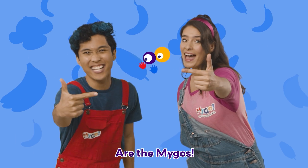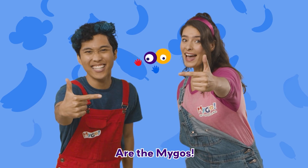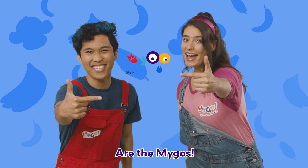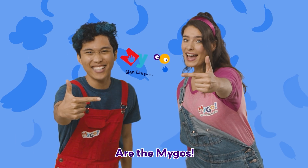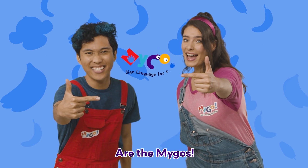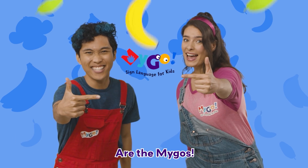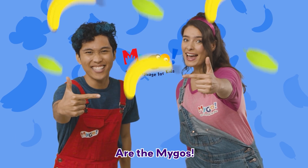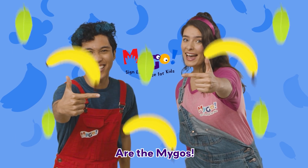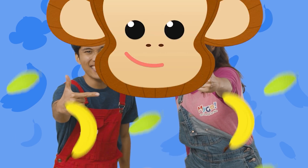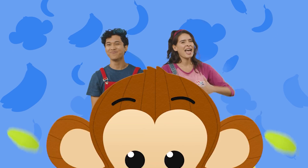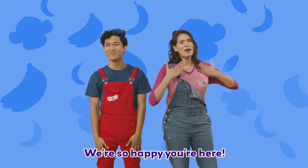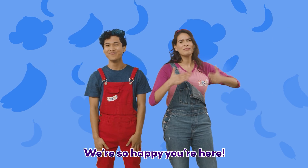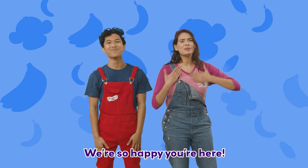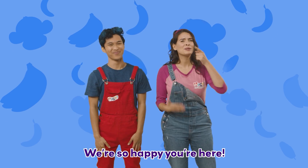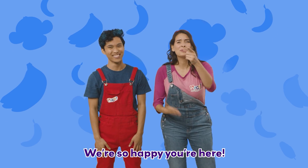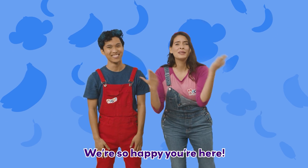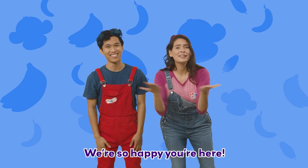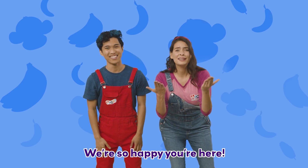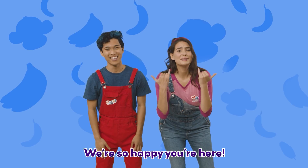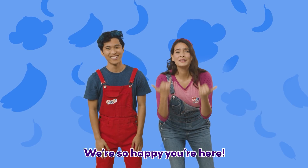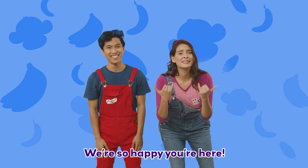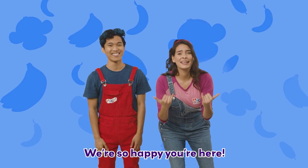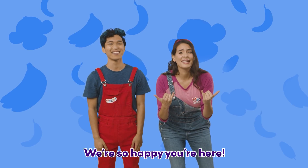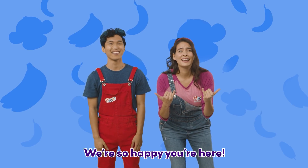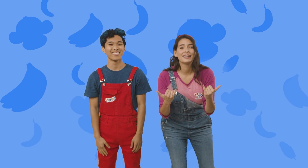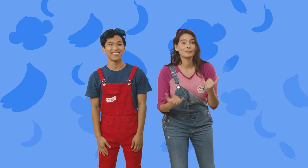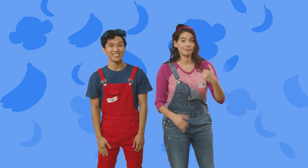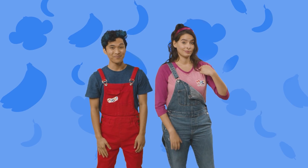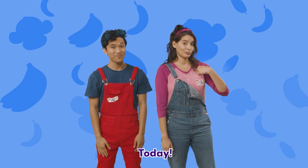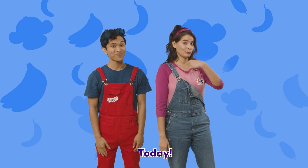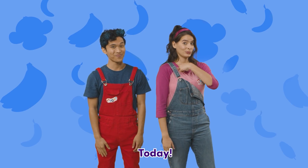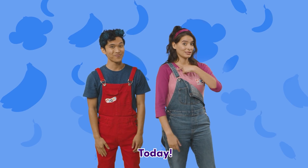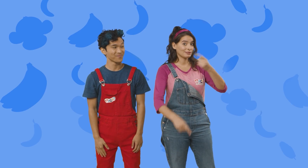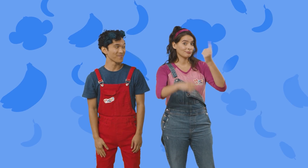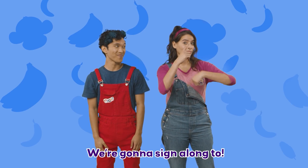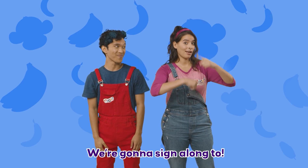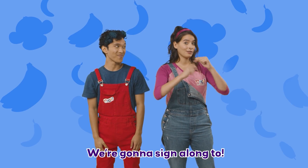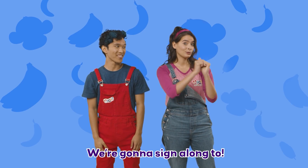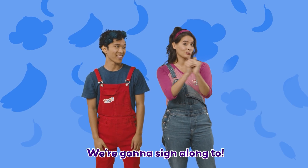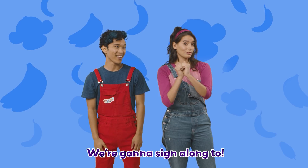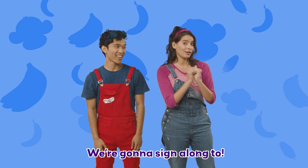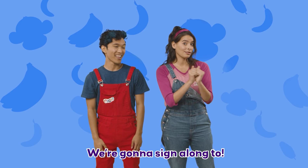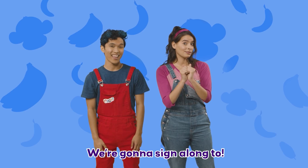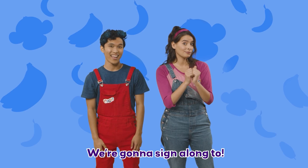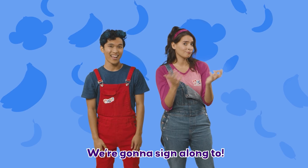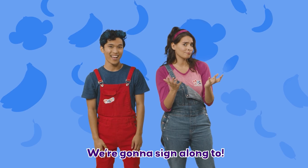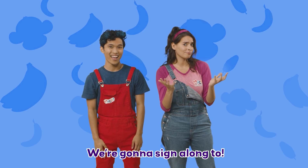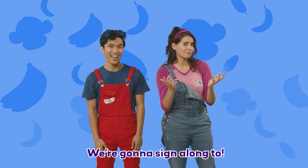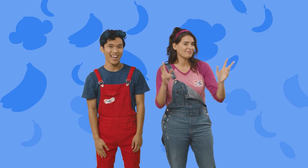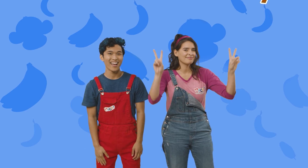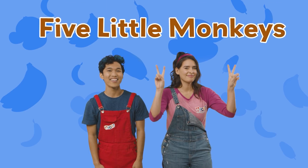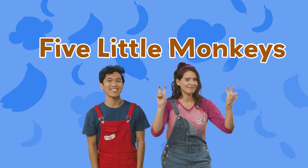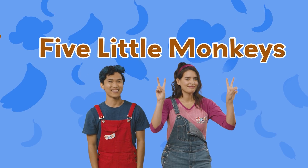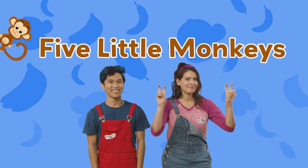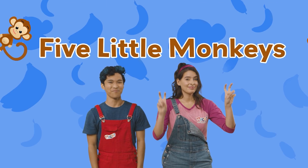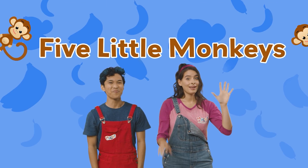are the MyGos. We are so happy you're here. Today, we're gonna sign along to